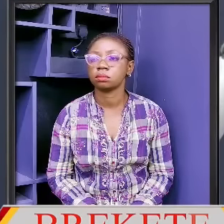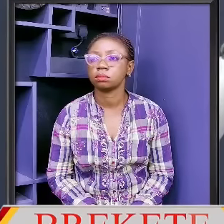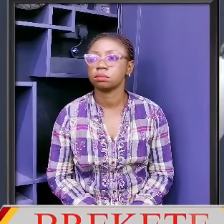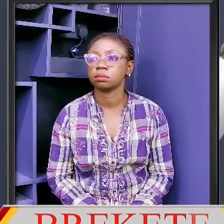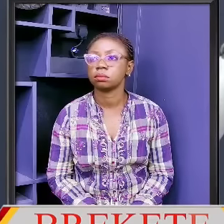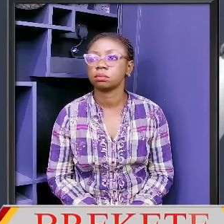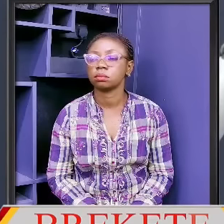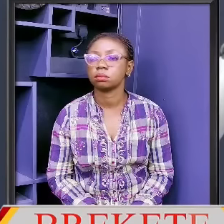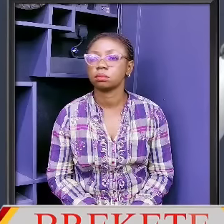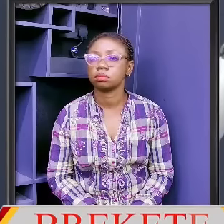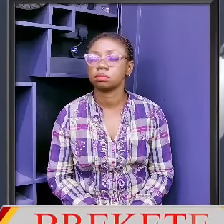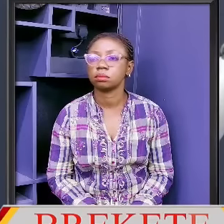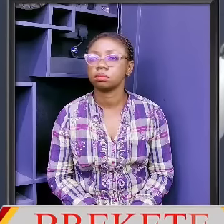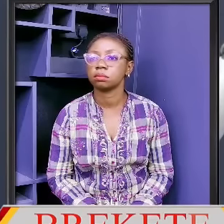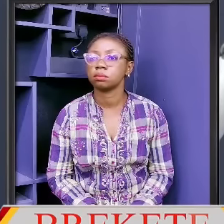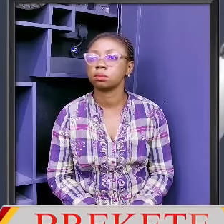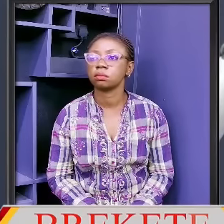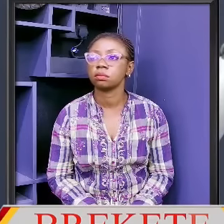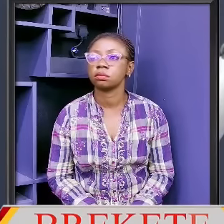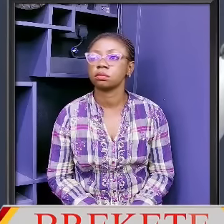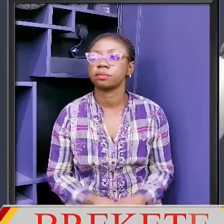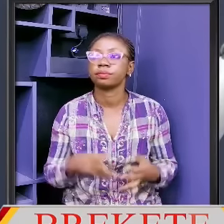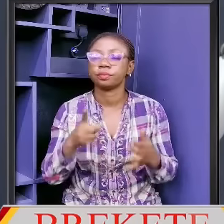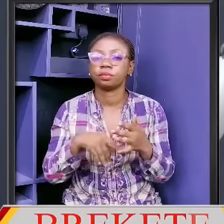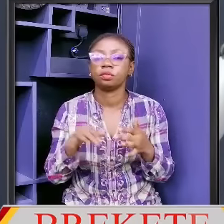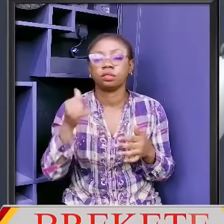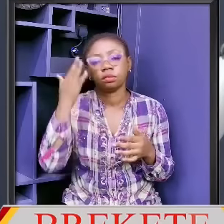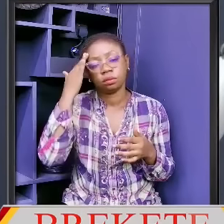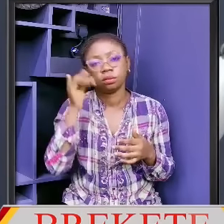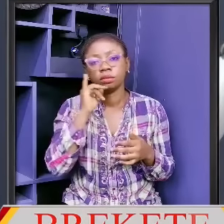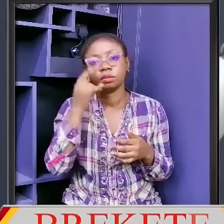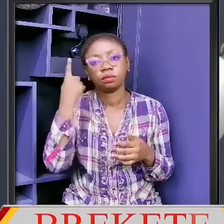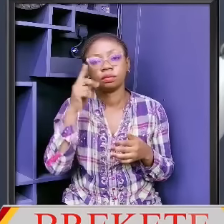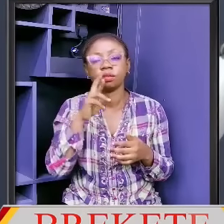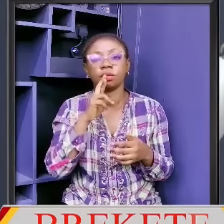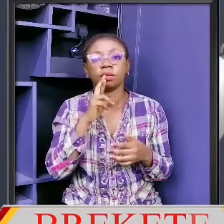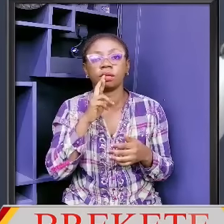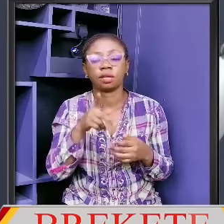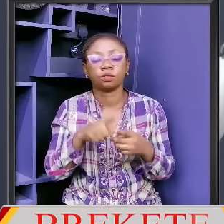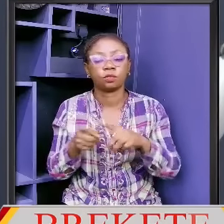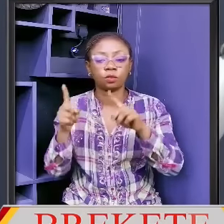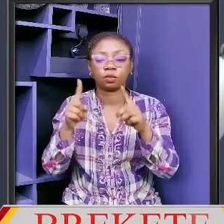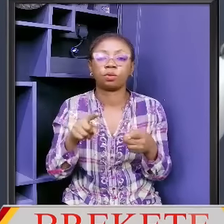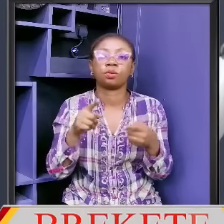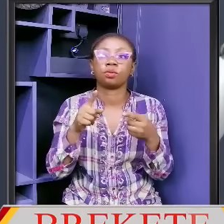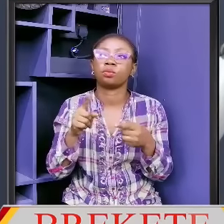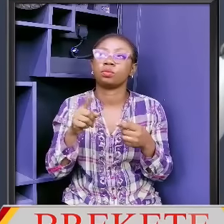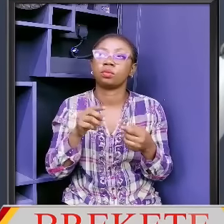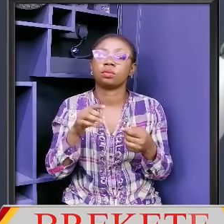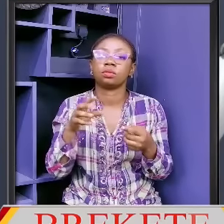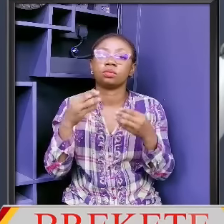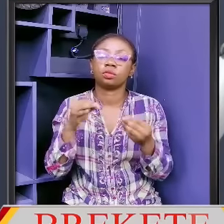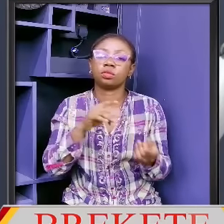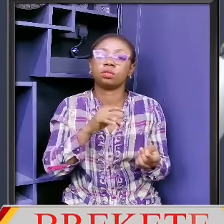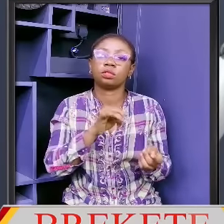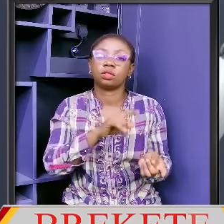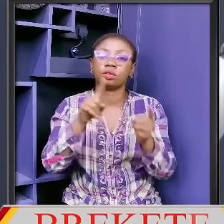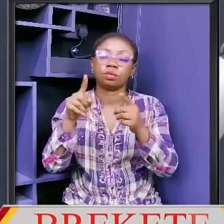Say make you waiting there no be say make you come make una go so that they go release the remaining ones abi. Yes,